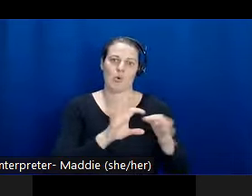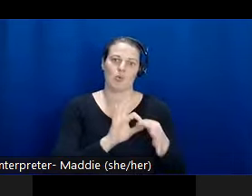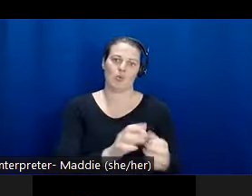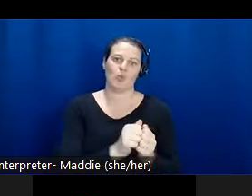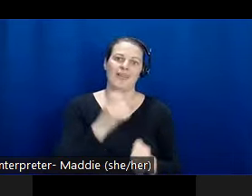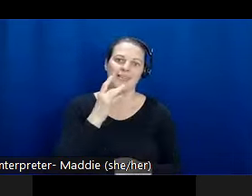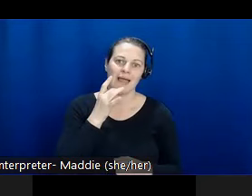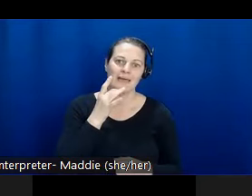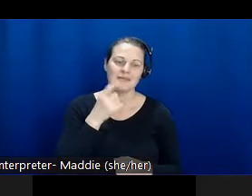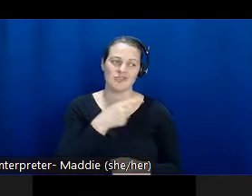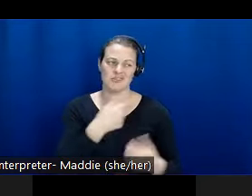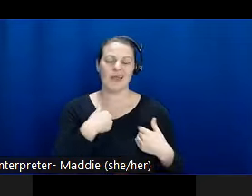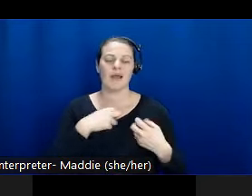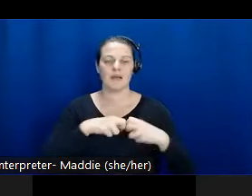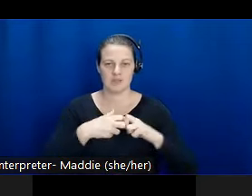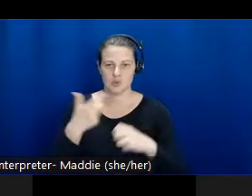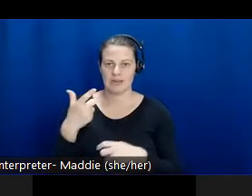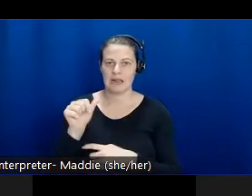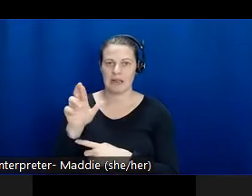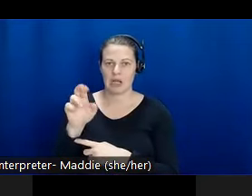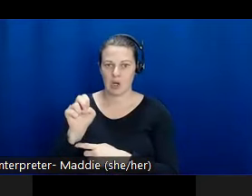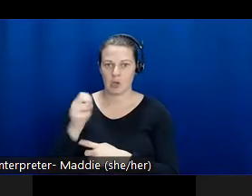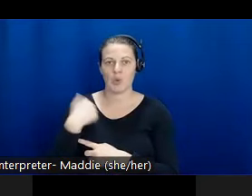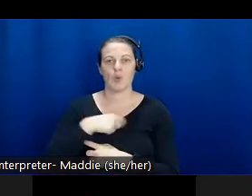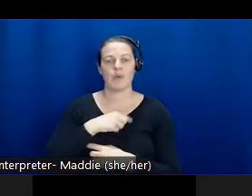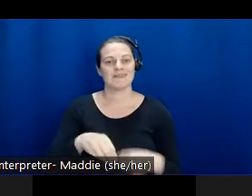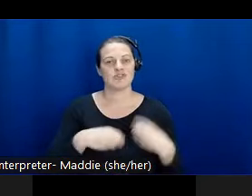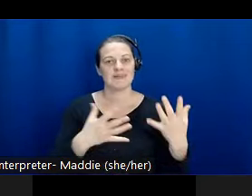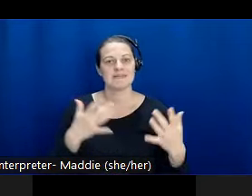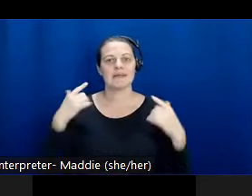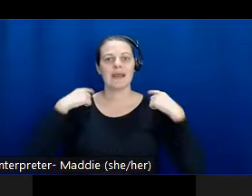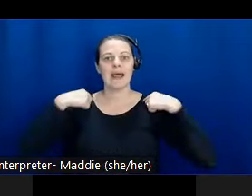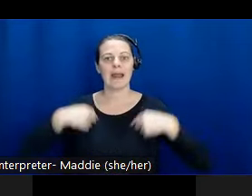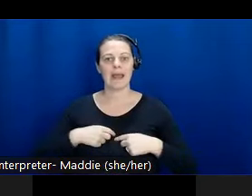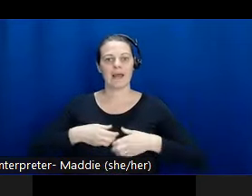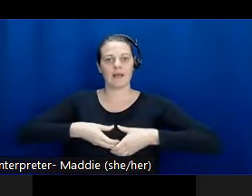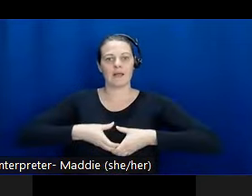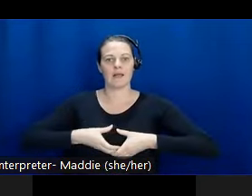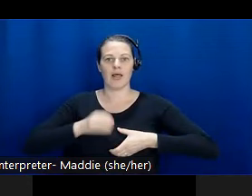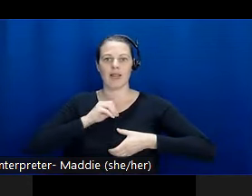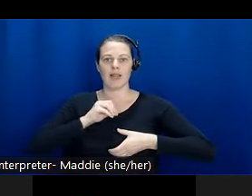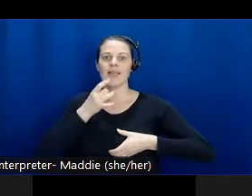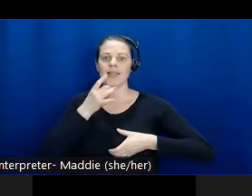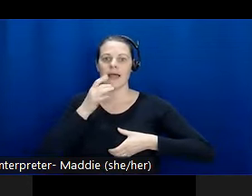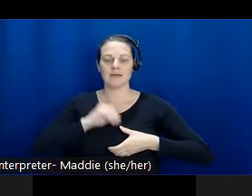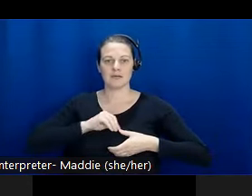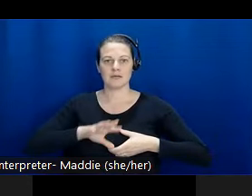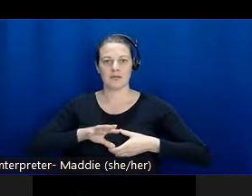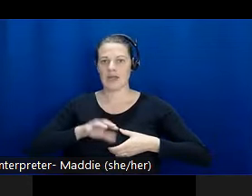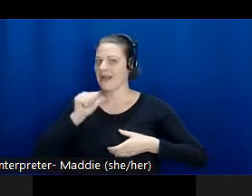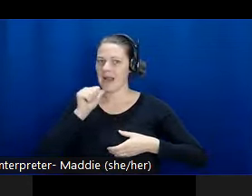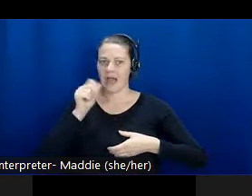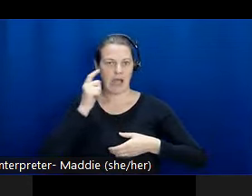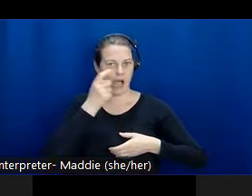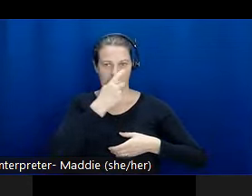issue with glare, we suggested a neck light that goes around her neck, and then it offers light that doesn't go in her eyes, but just straight on what